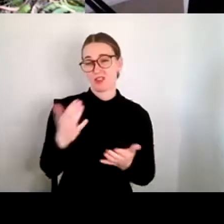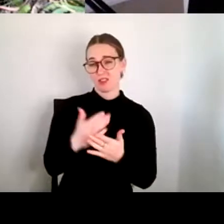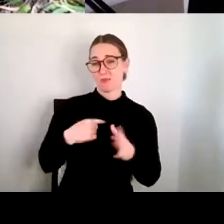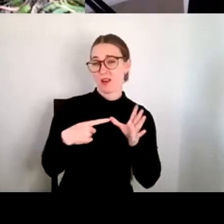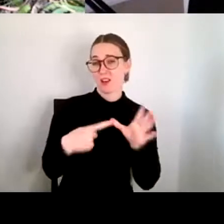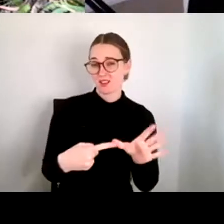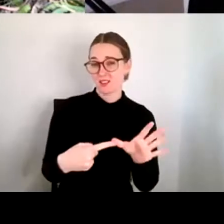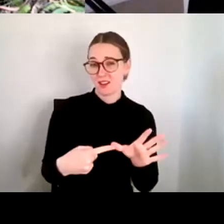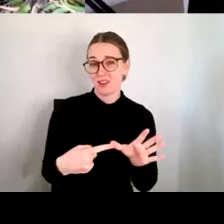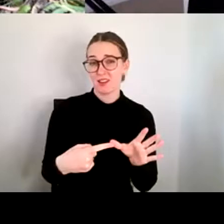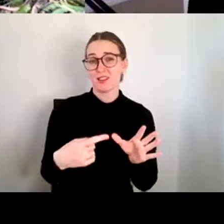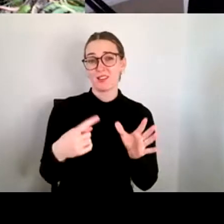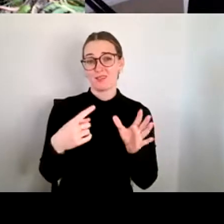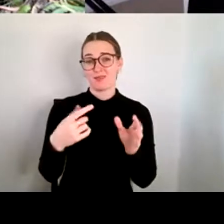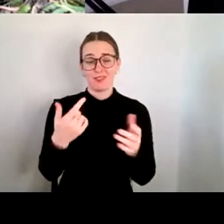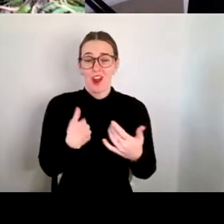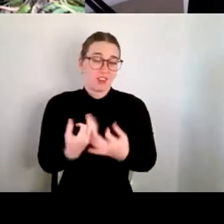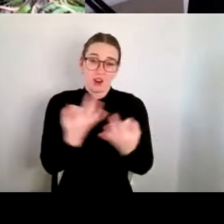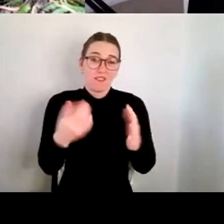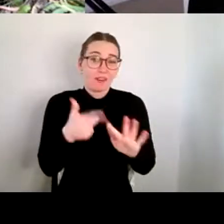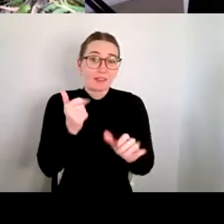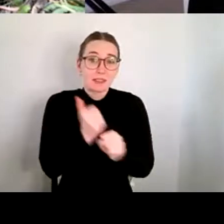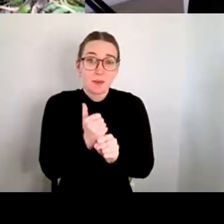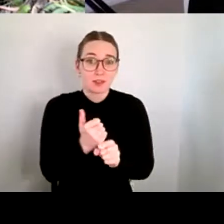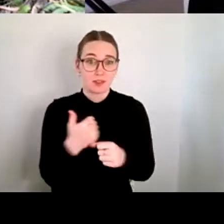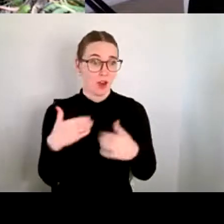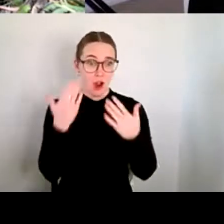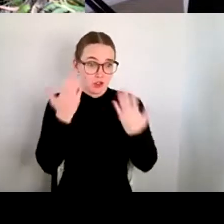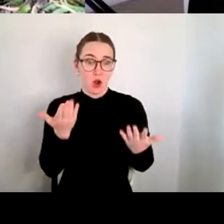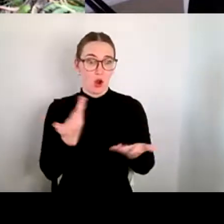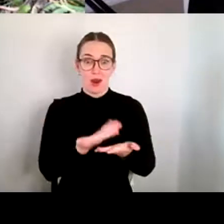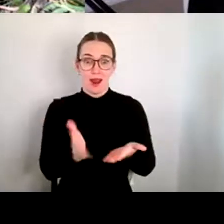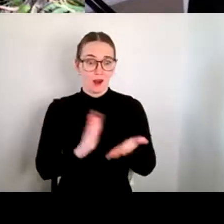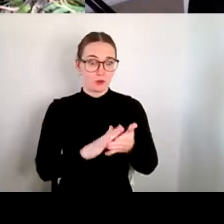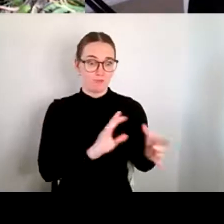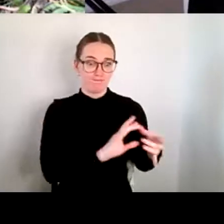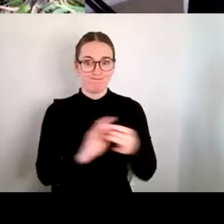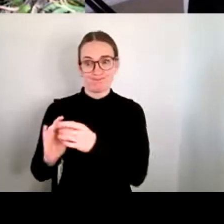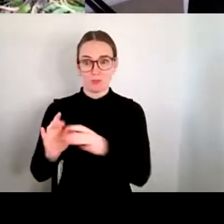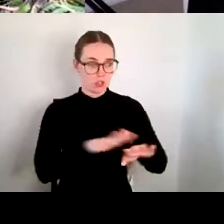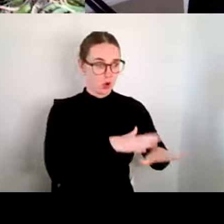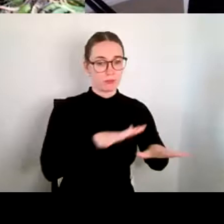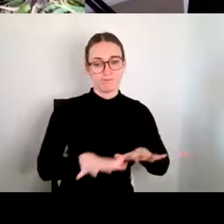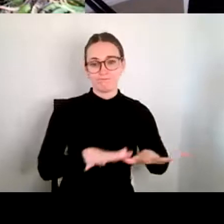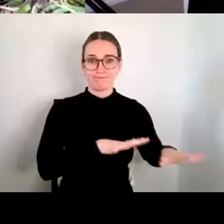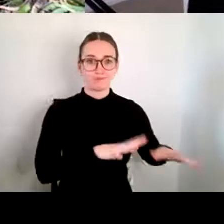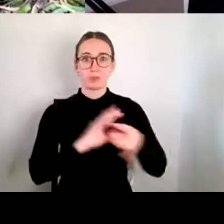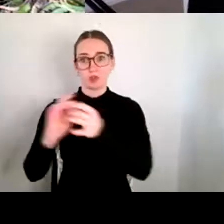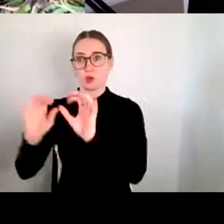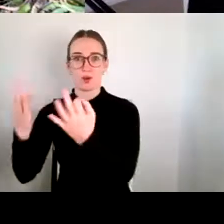no, I don't really have any examples of it, of how to embody slowness in an organisational setting, because I think it is incredibly